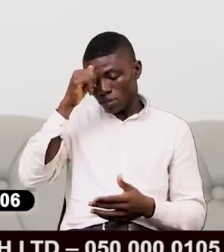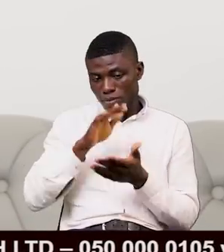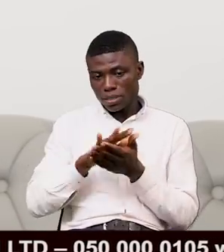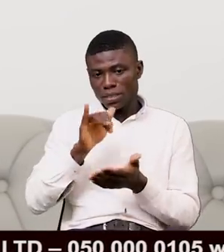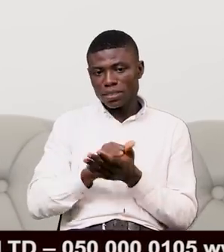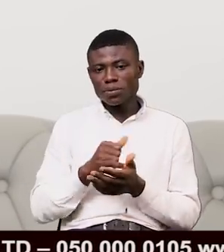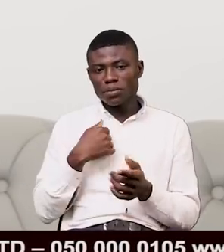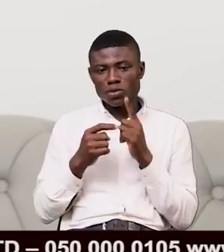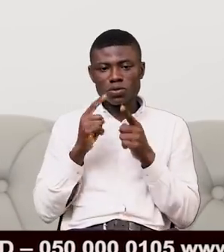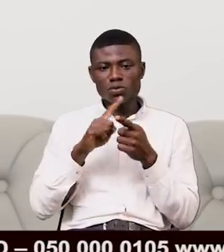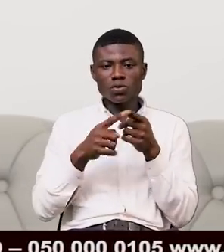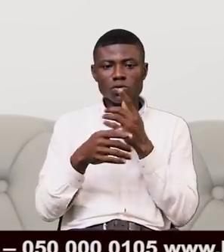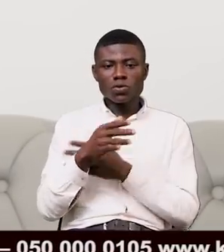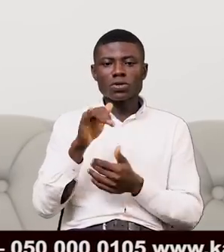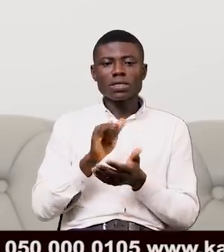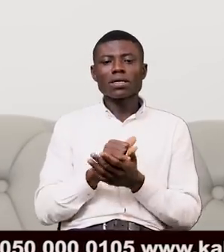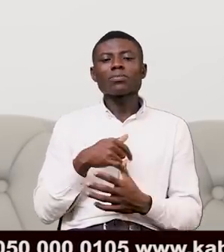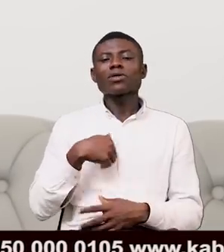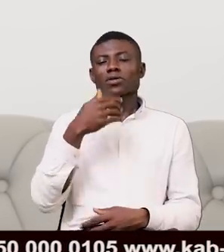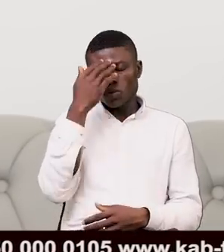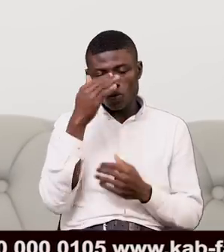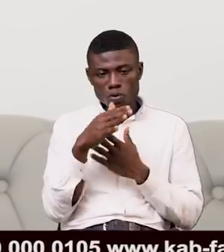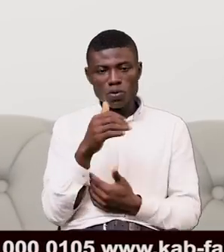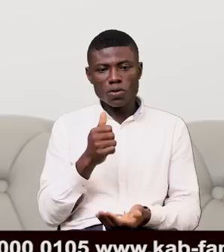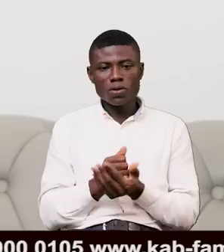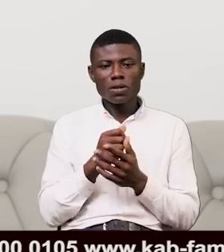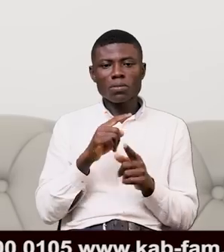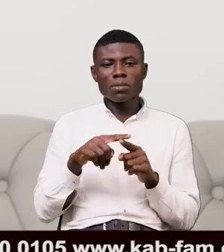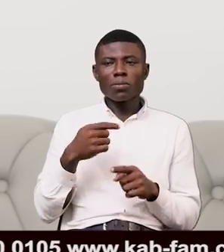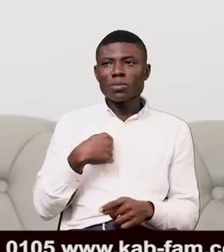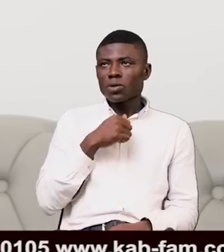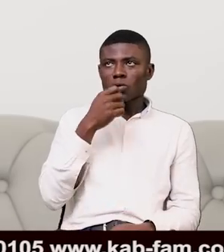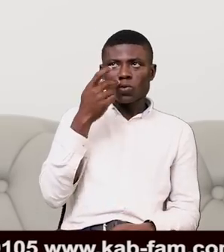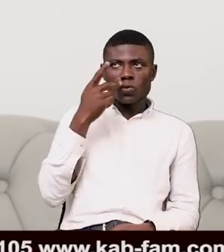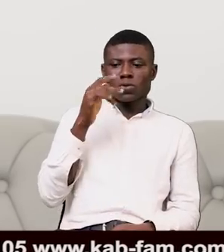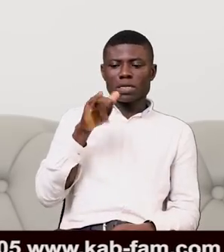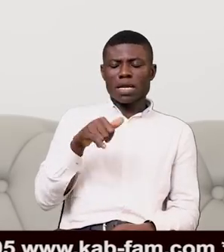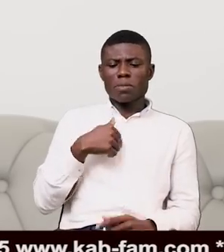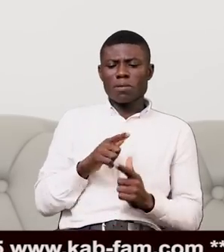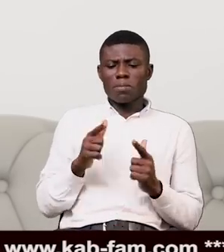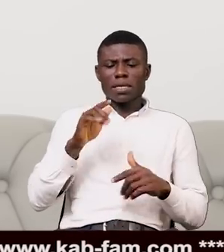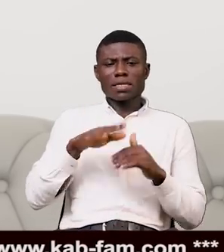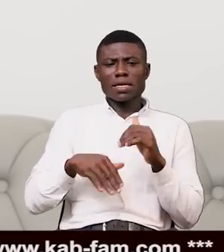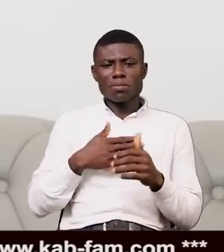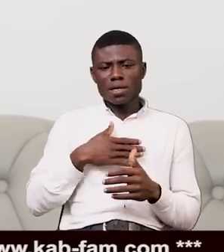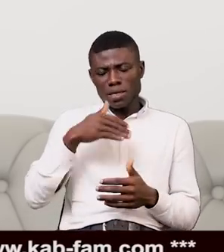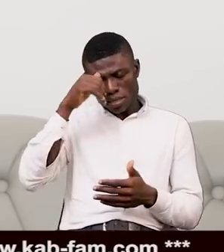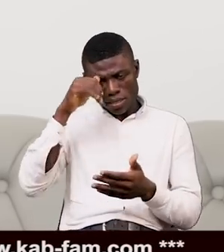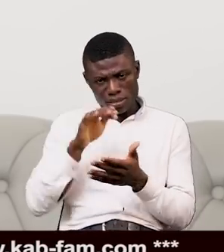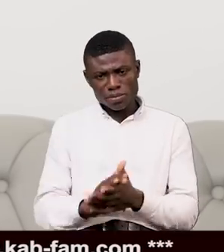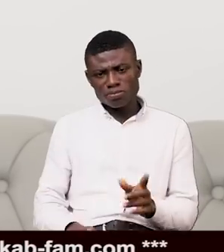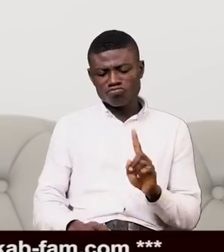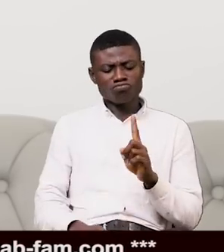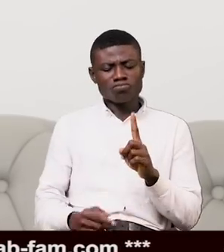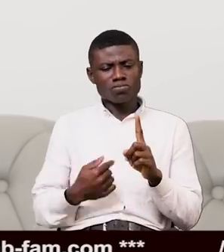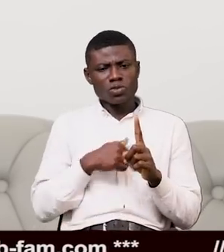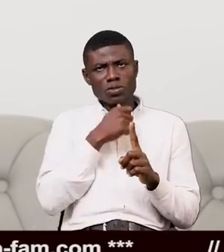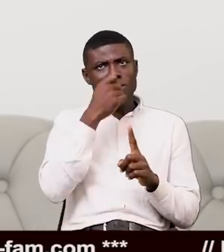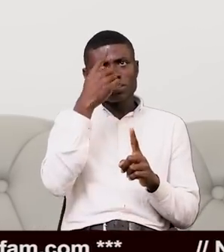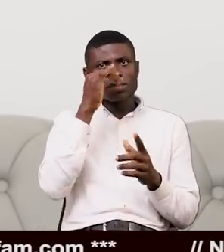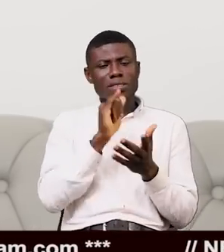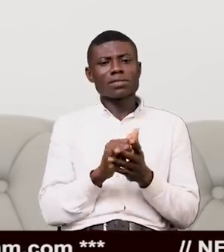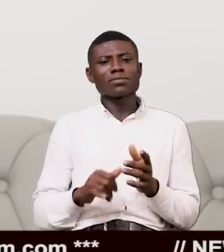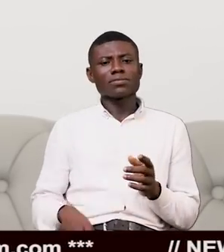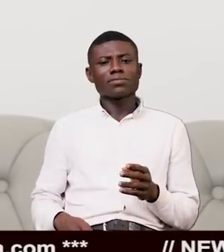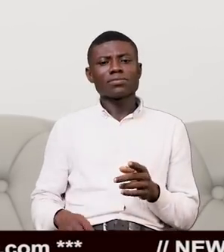awurade ni monyam se do mi nim se awurade de ye ko na emum mi hunu me ho se me ye kese ye che no mi hunu se me ye kese ye